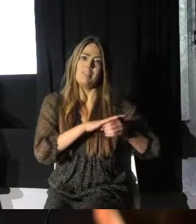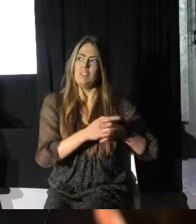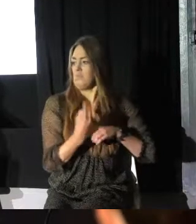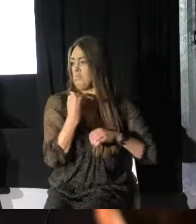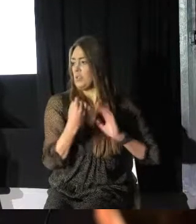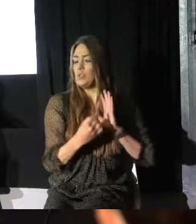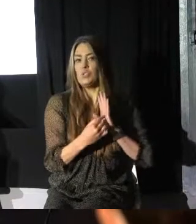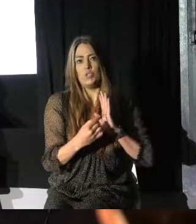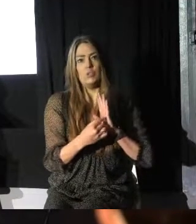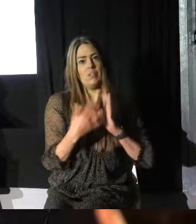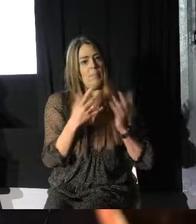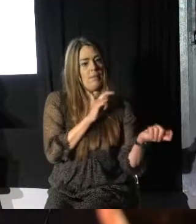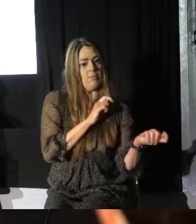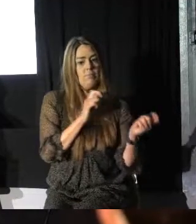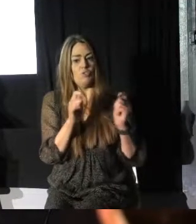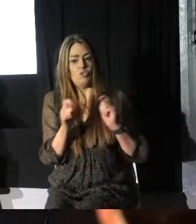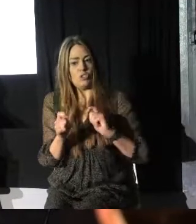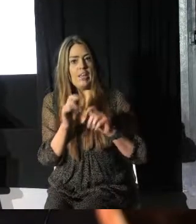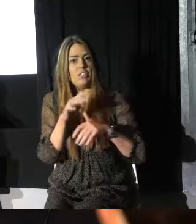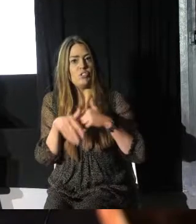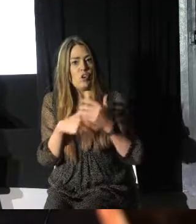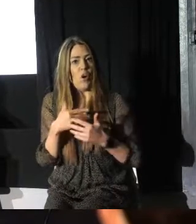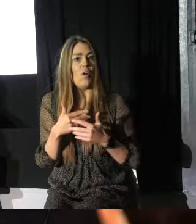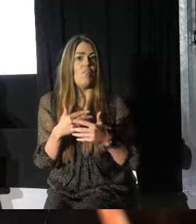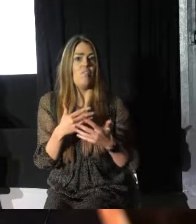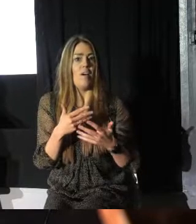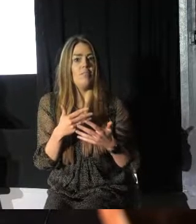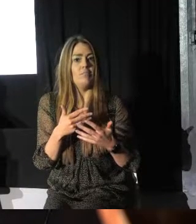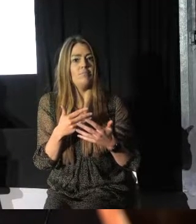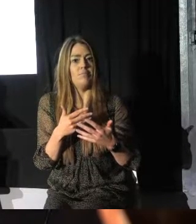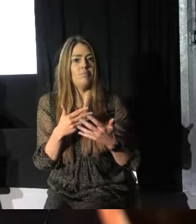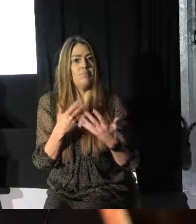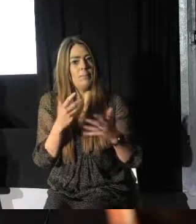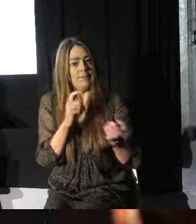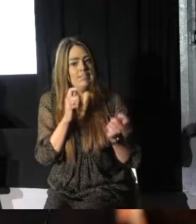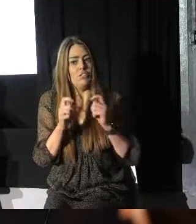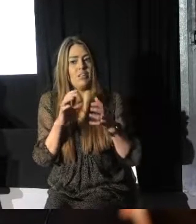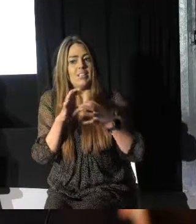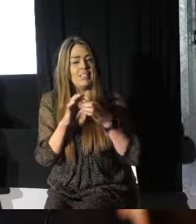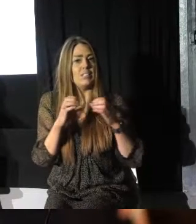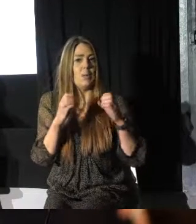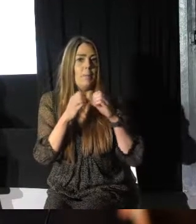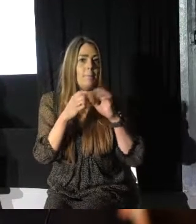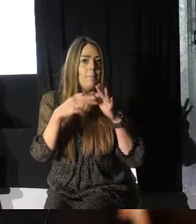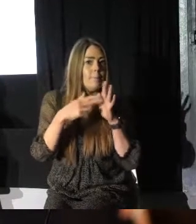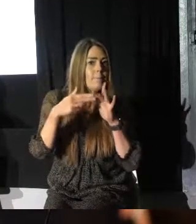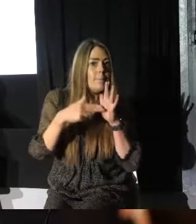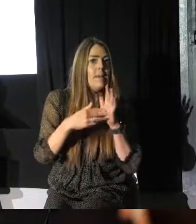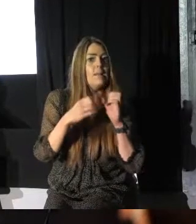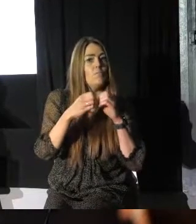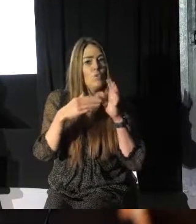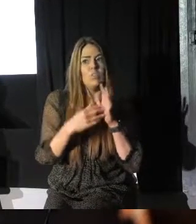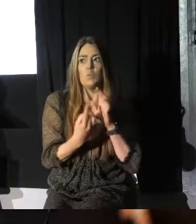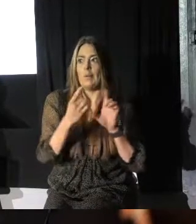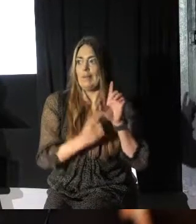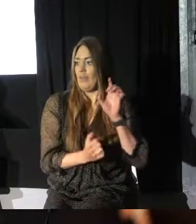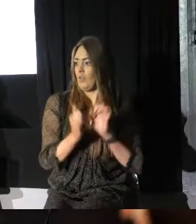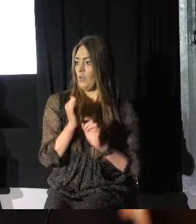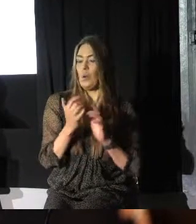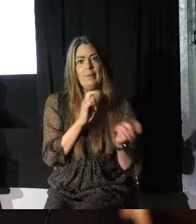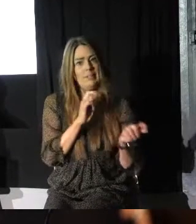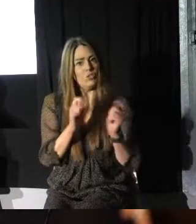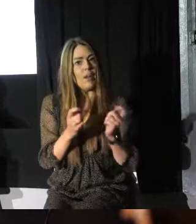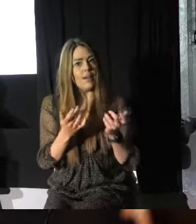this week change in relation to the Parthenon marbles. It changed in relation to the Benin bronzes a year ago. So